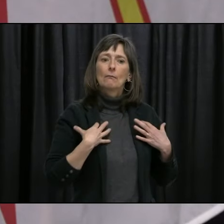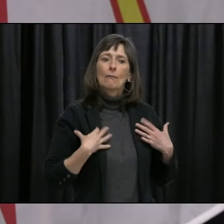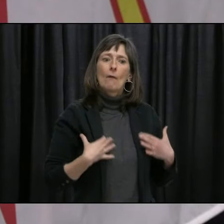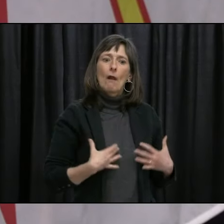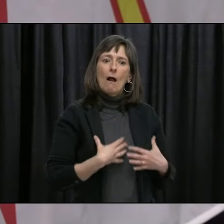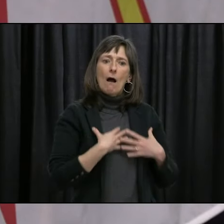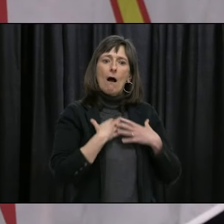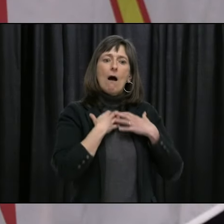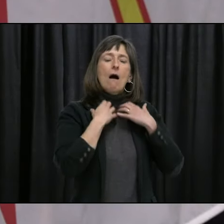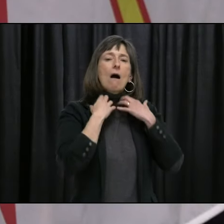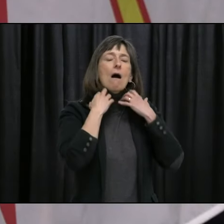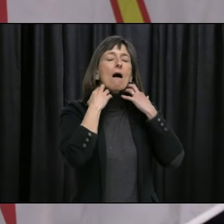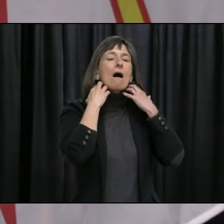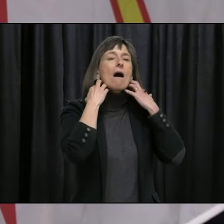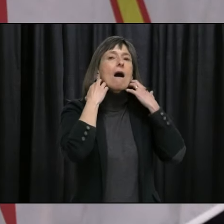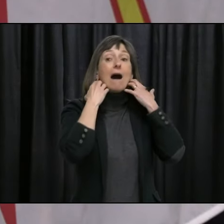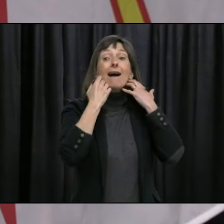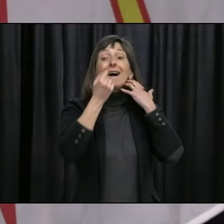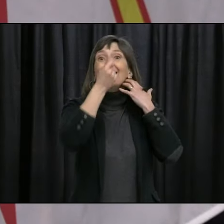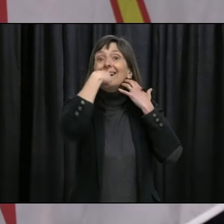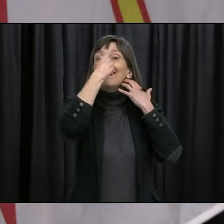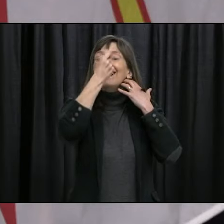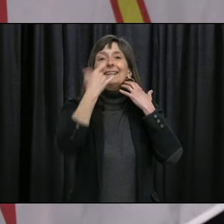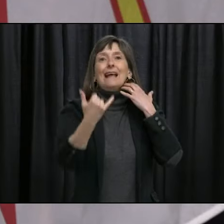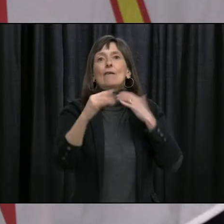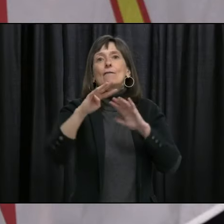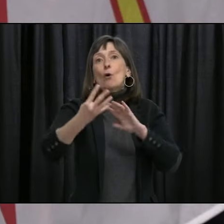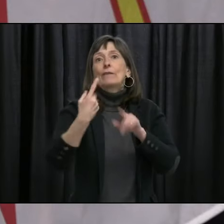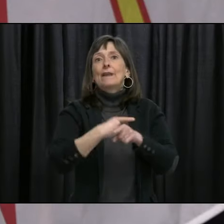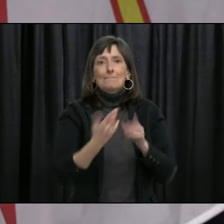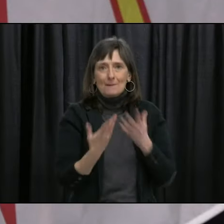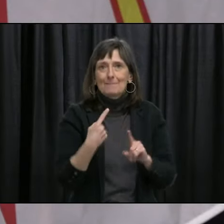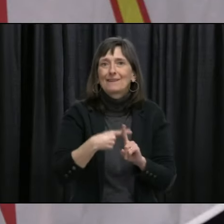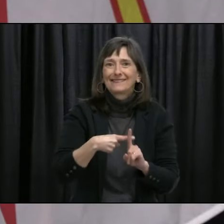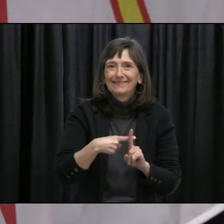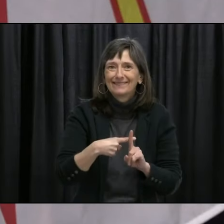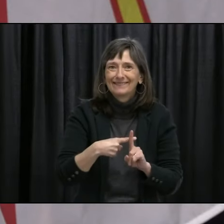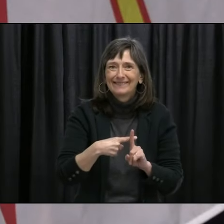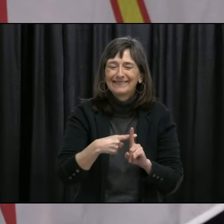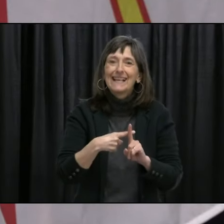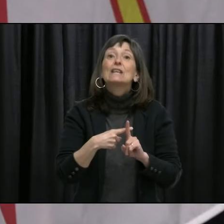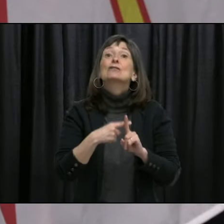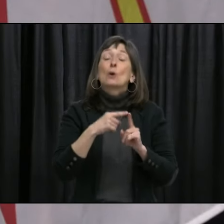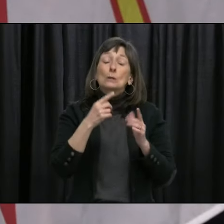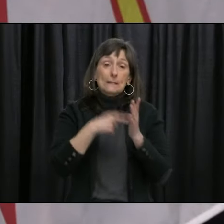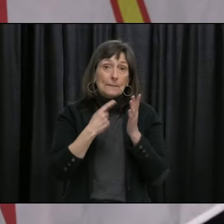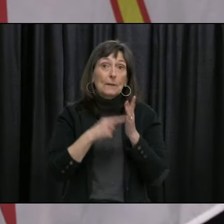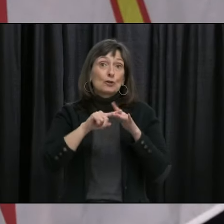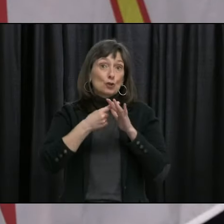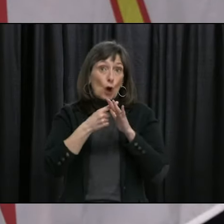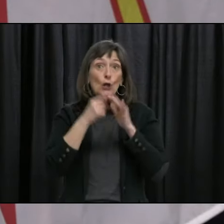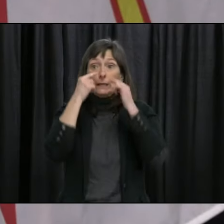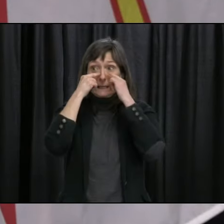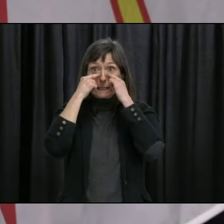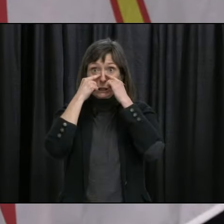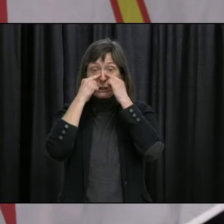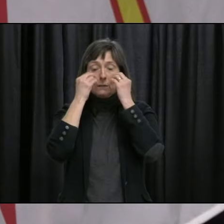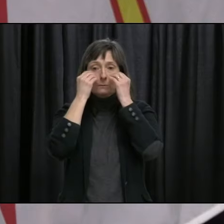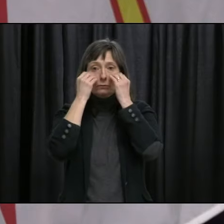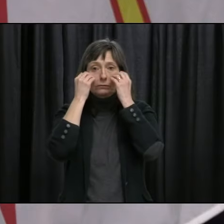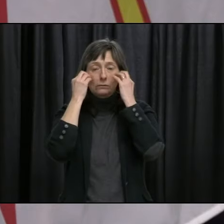starts up in the nose and it can move down into the lungs. So if you test somebody,